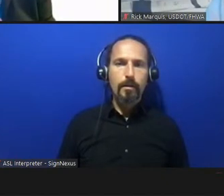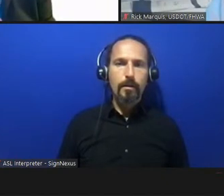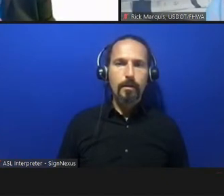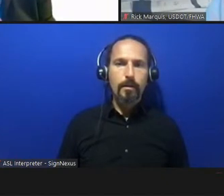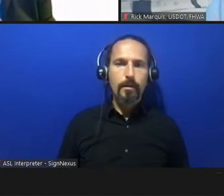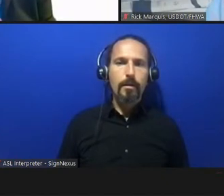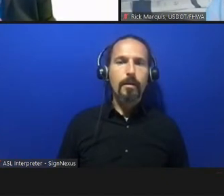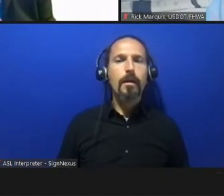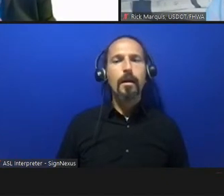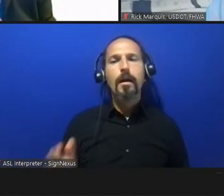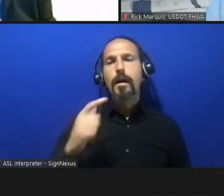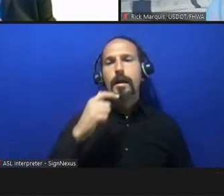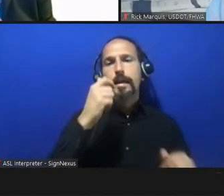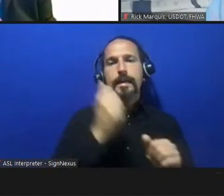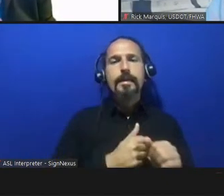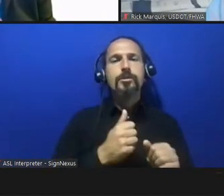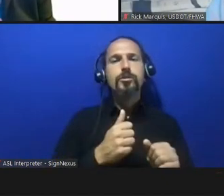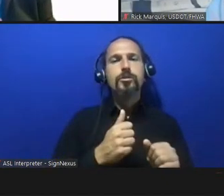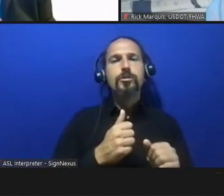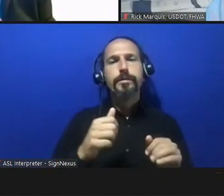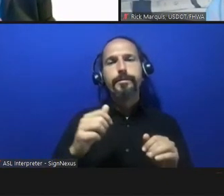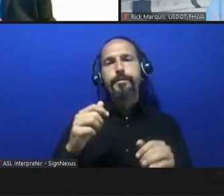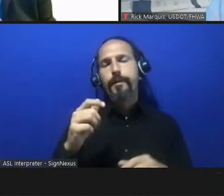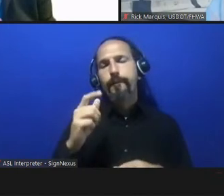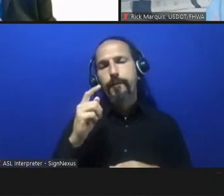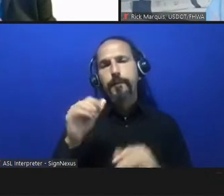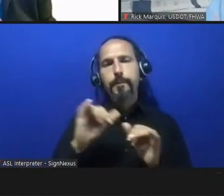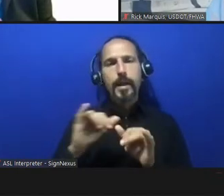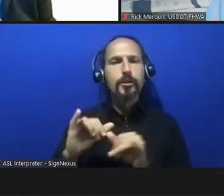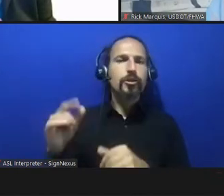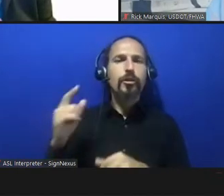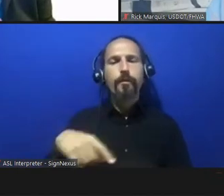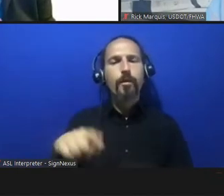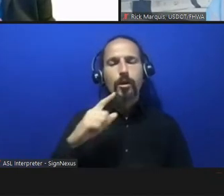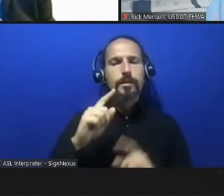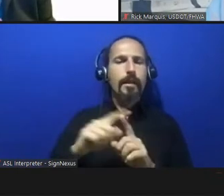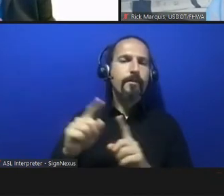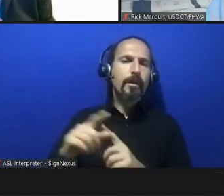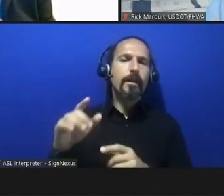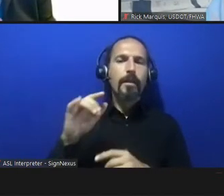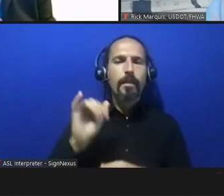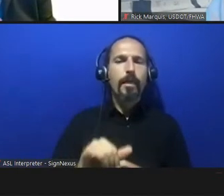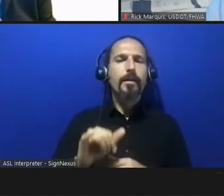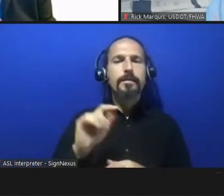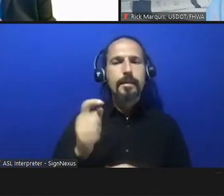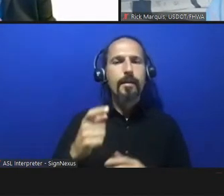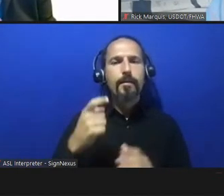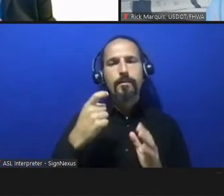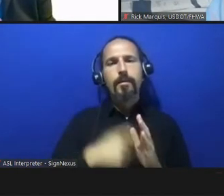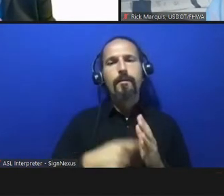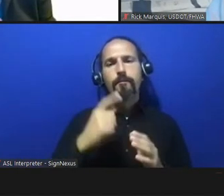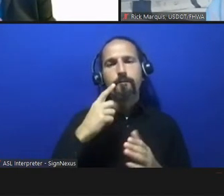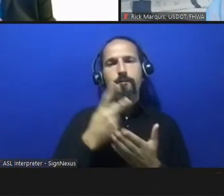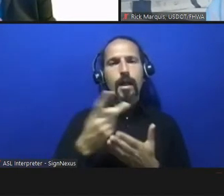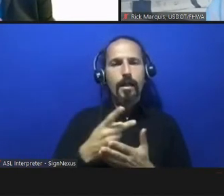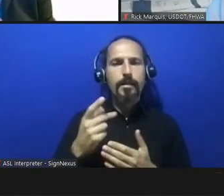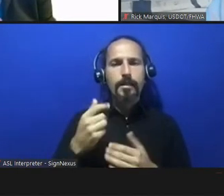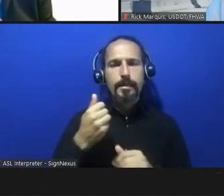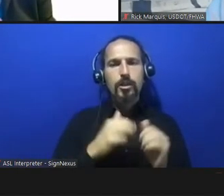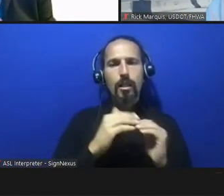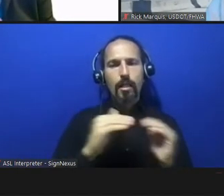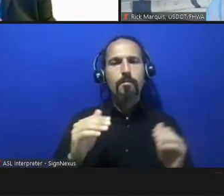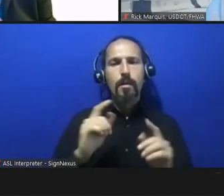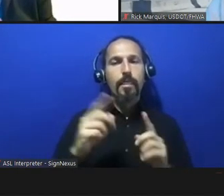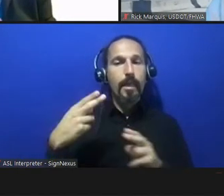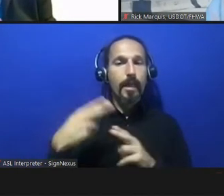uh by every measure the regressive inequitable unfair and unsustainable congestion tax fails on every level and despite its